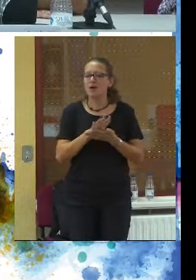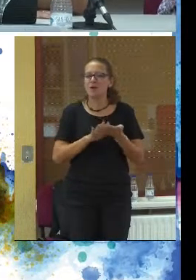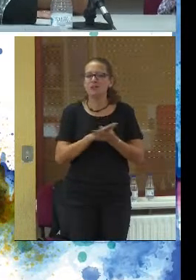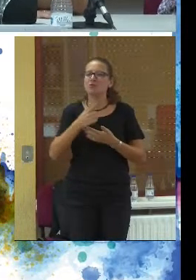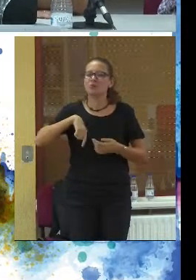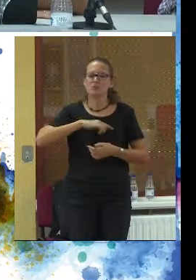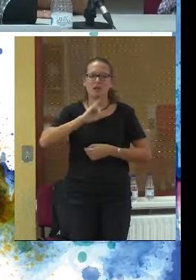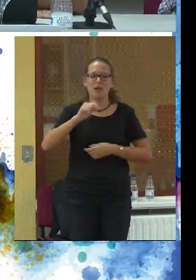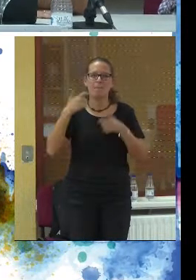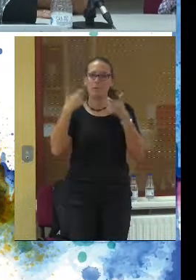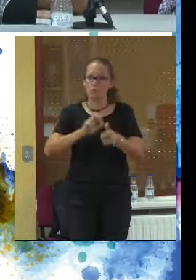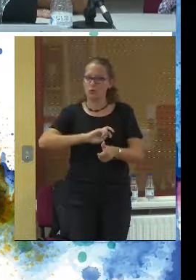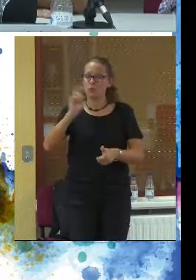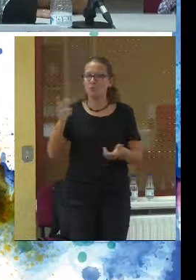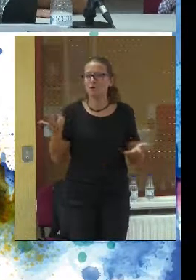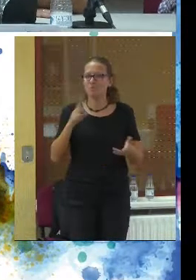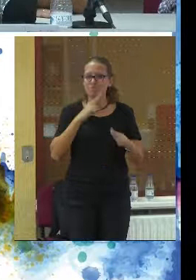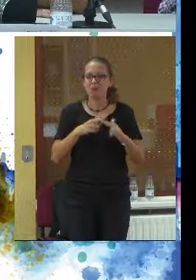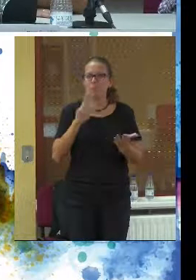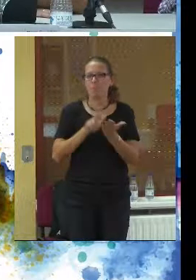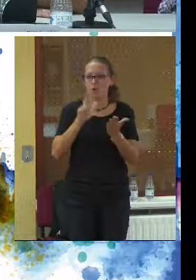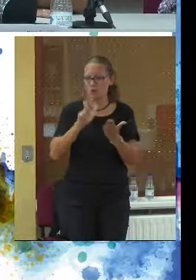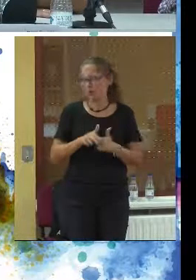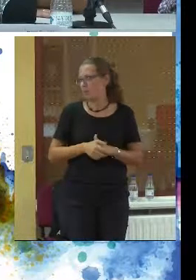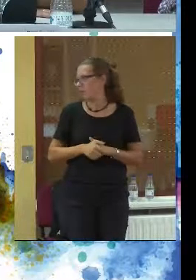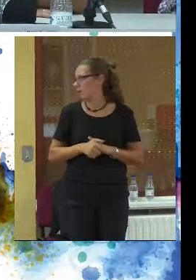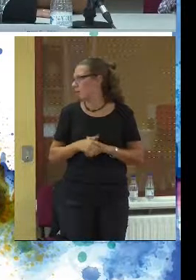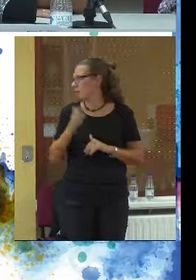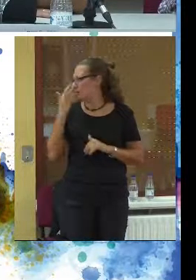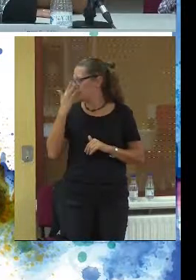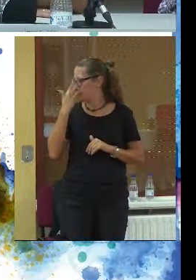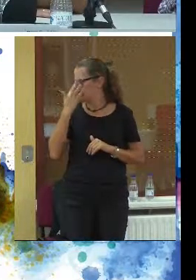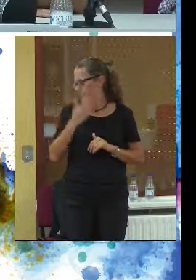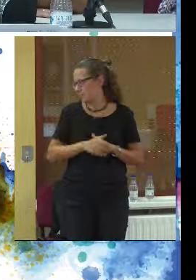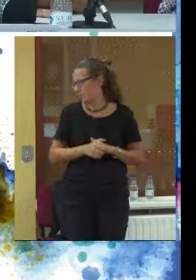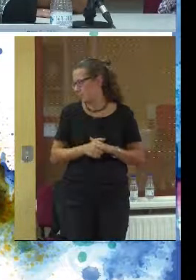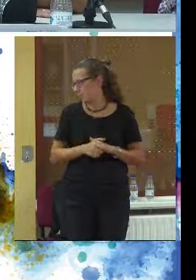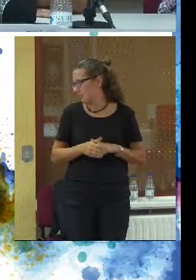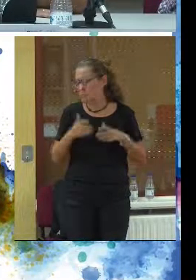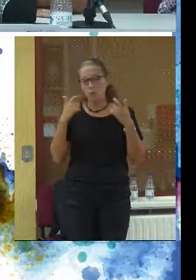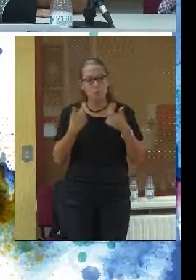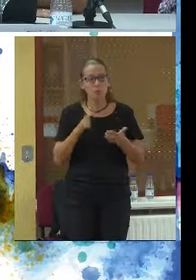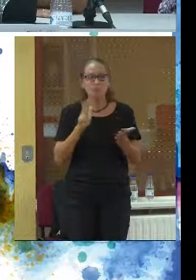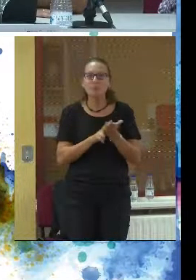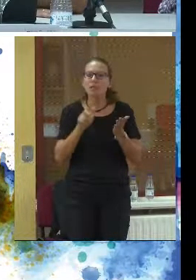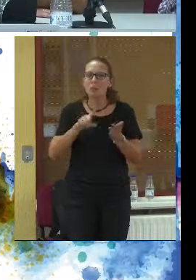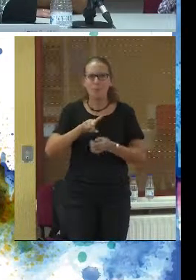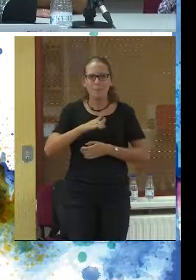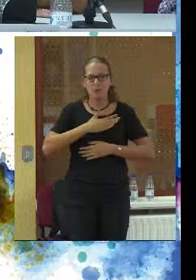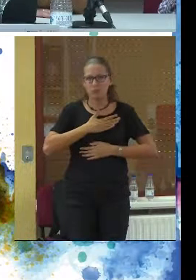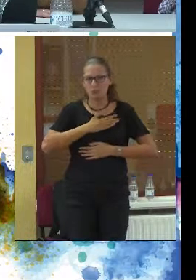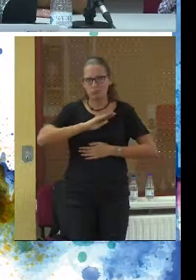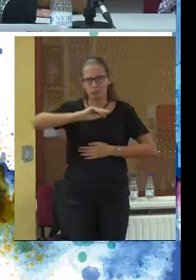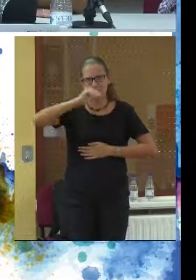As I said before, the standardization module, just to give you an idea, is a module that is